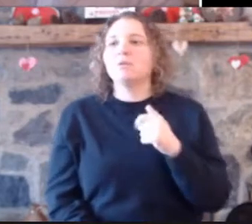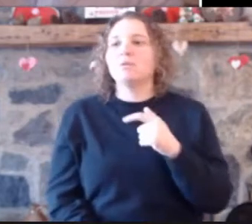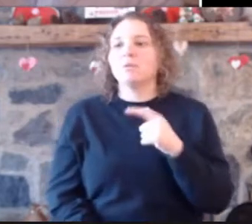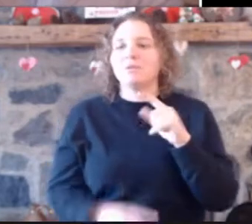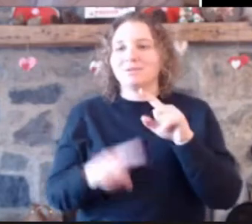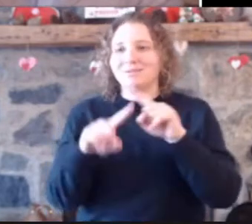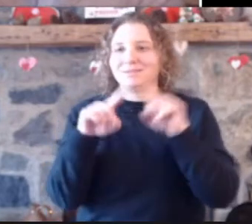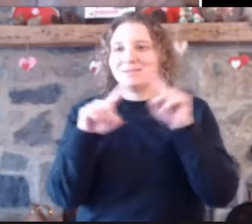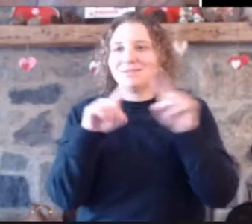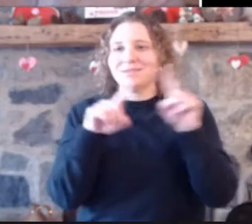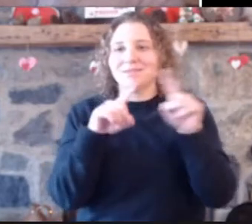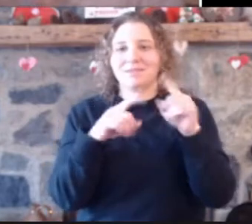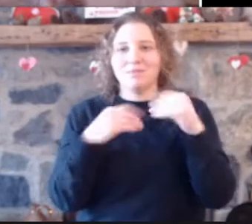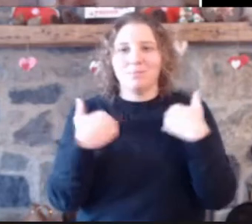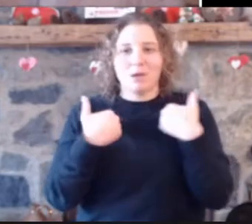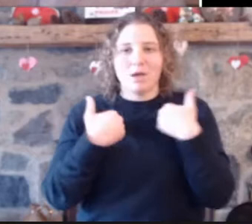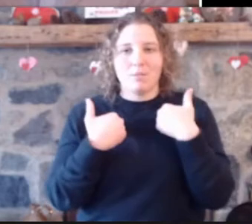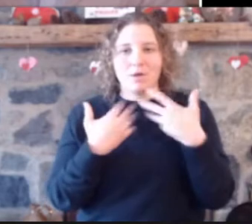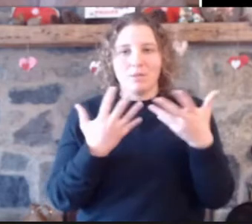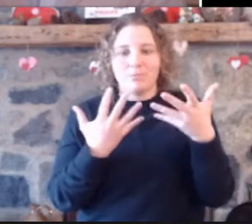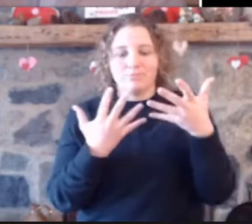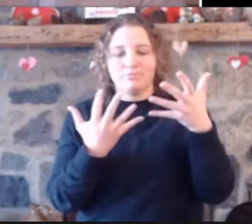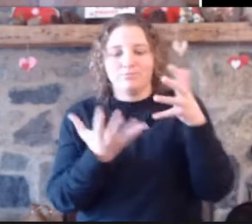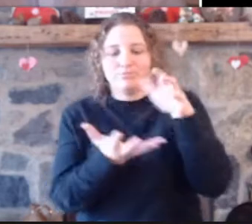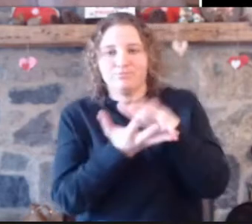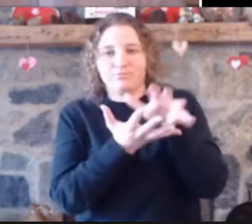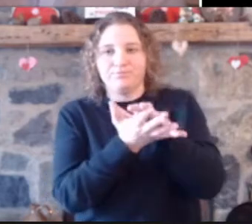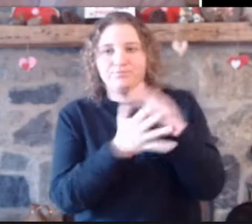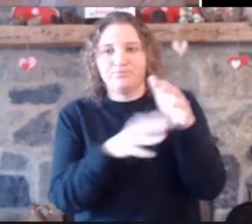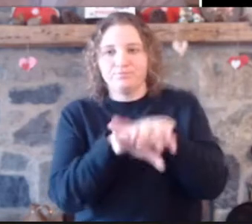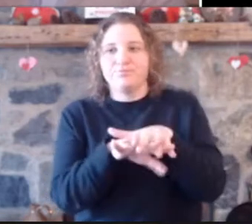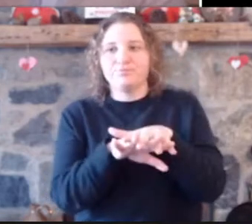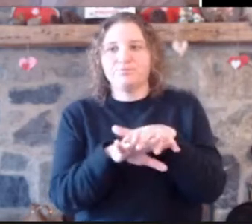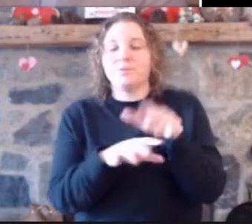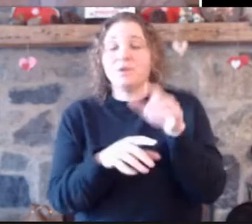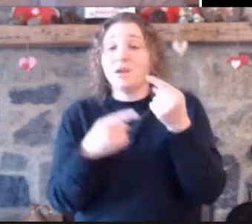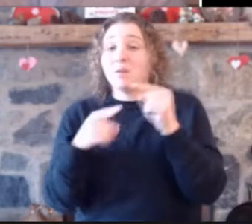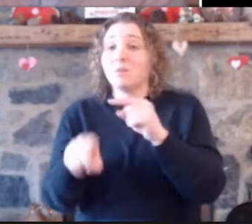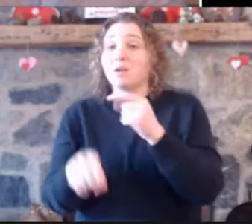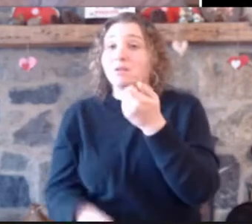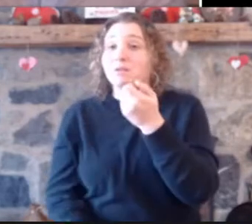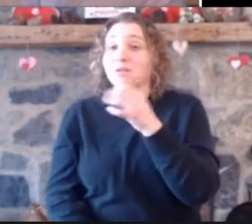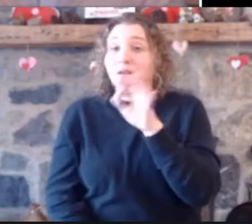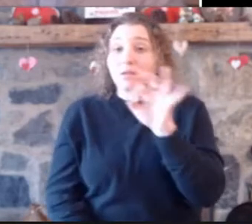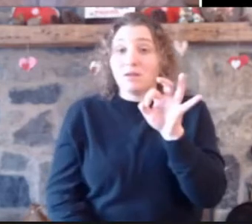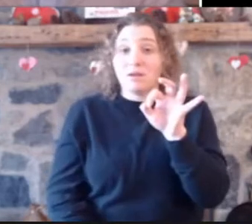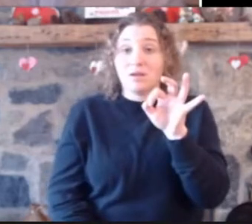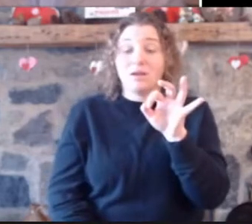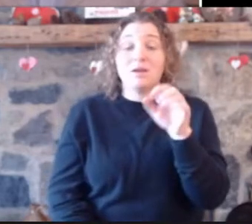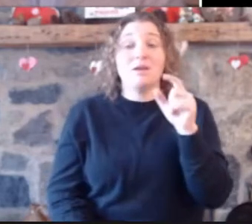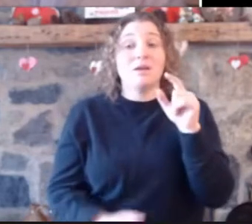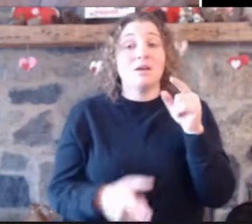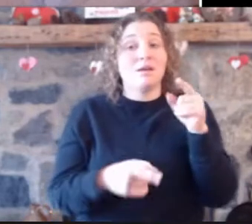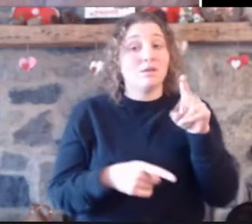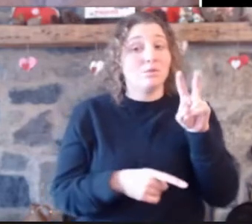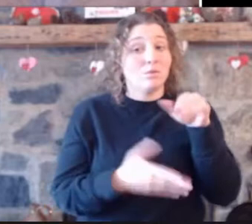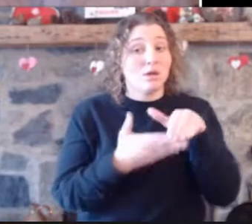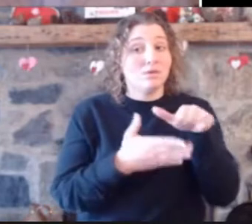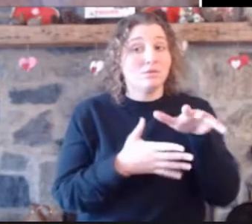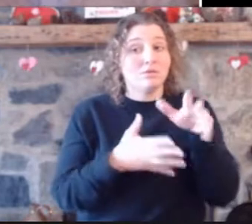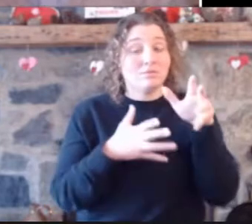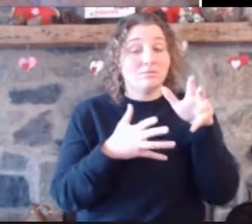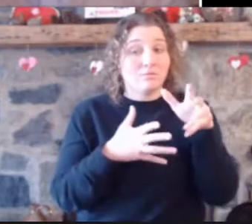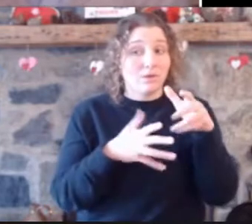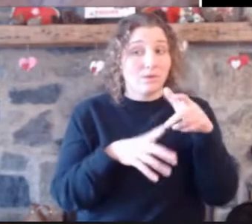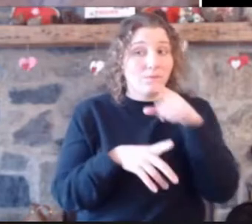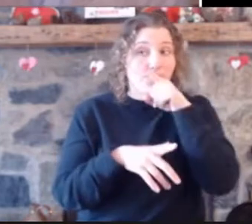two different creatures. They put it out in 99, they waited to retract it till 2000. They let it sit out there